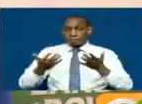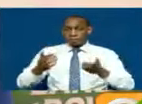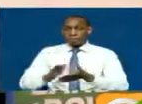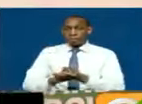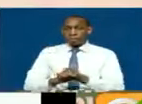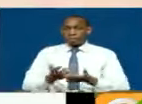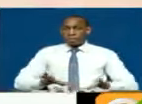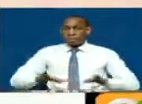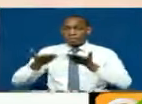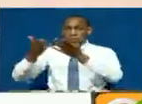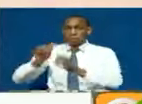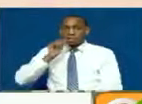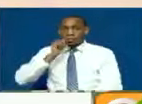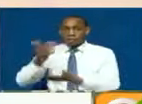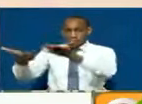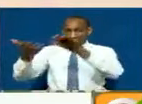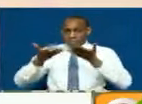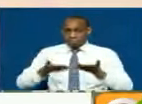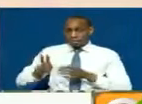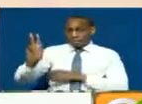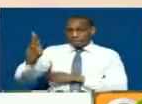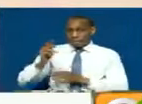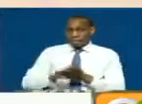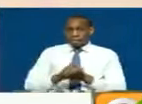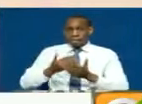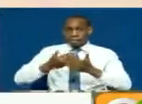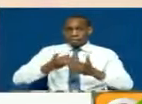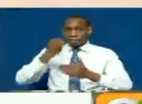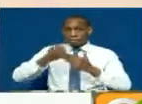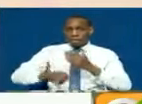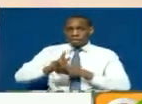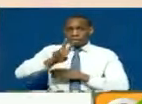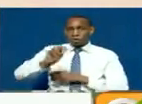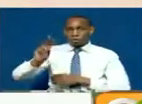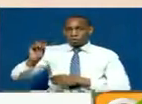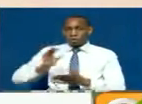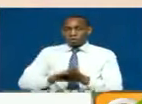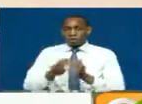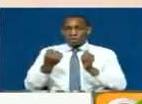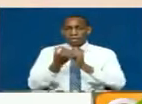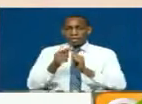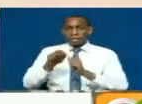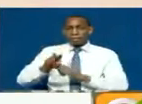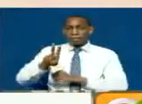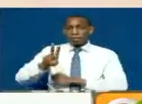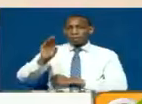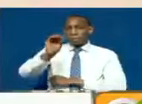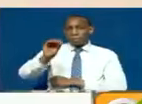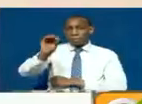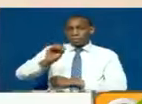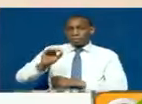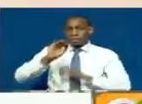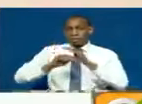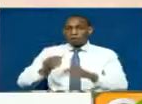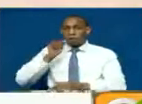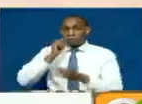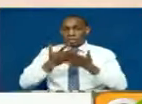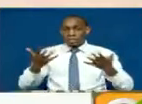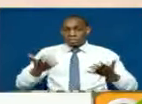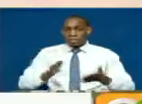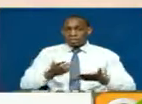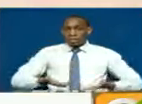being exported from the UK to Kenya. By the end of 2020, it made up 11.2% of all UK